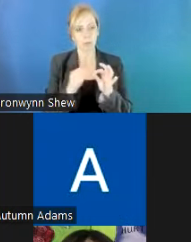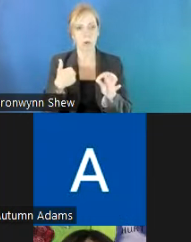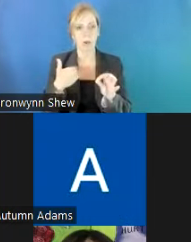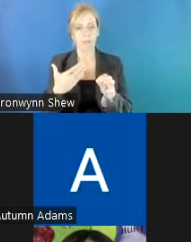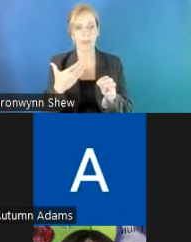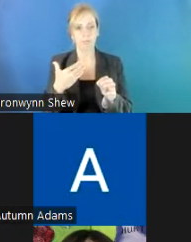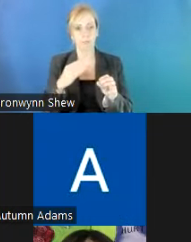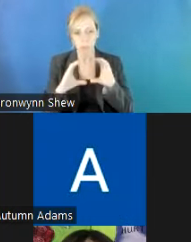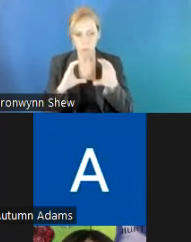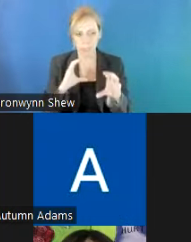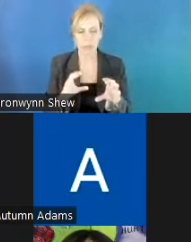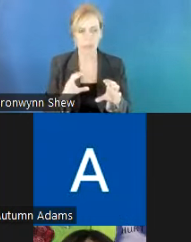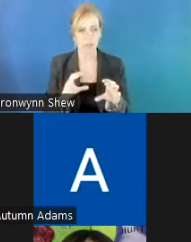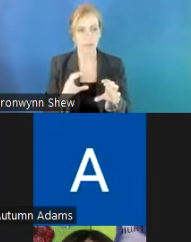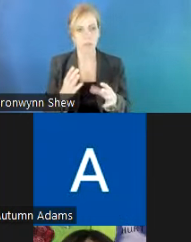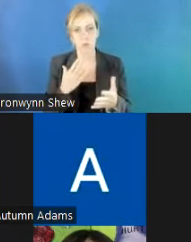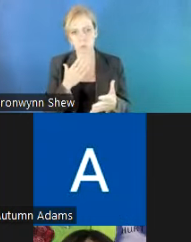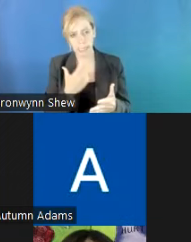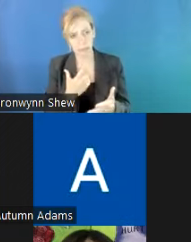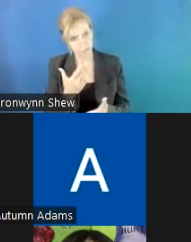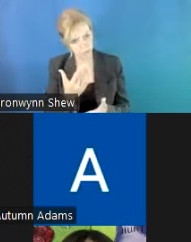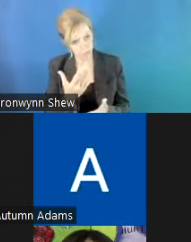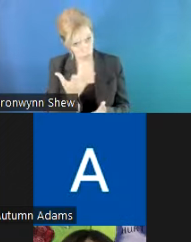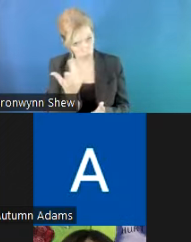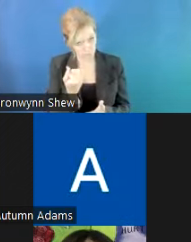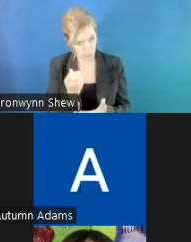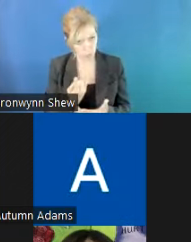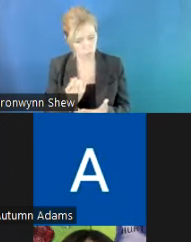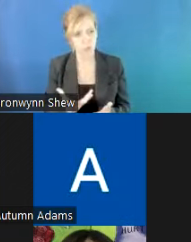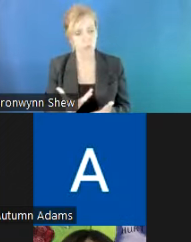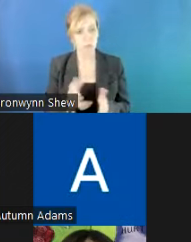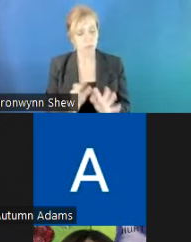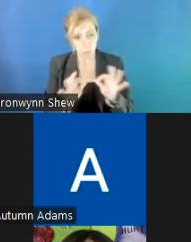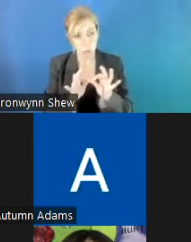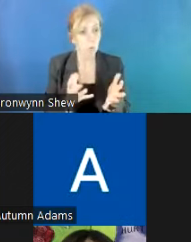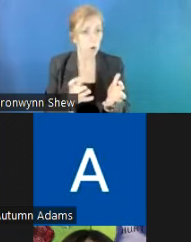questions? I just want to confirm that you're understanding, and that's totally okay.